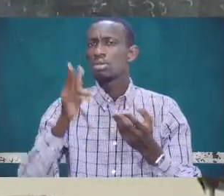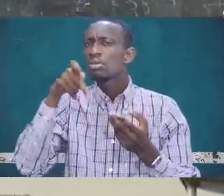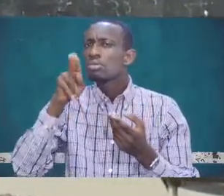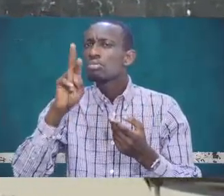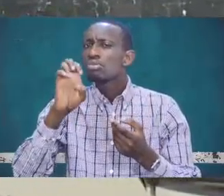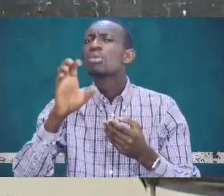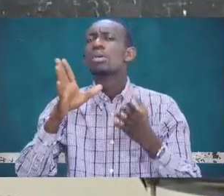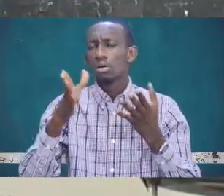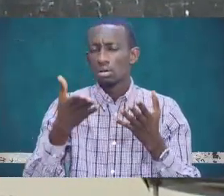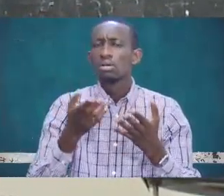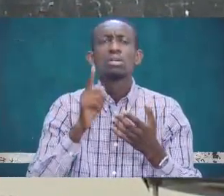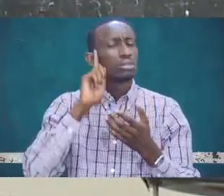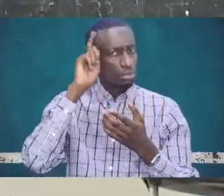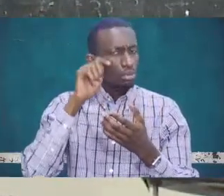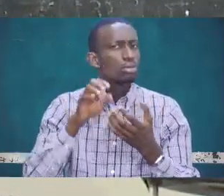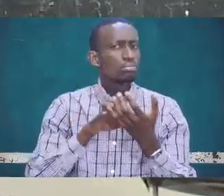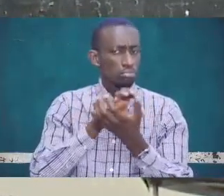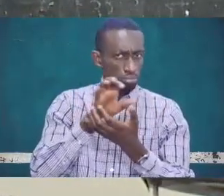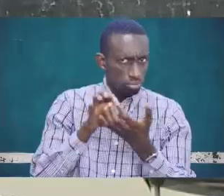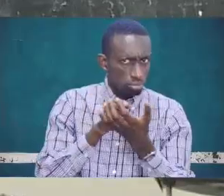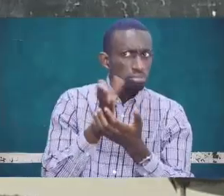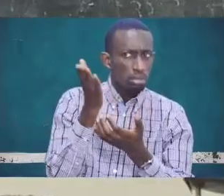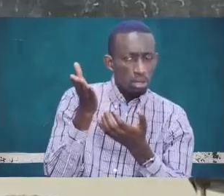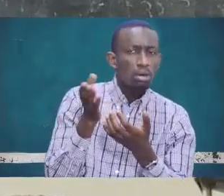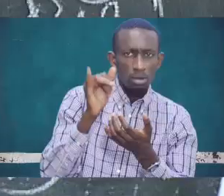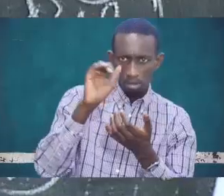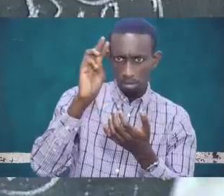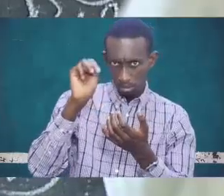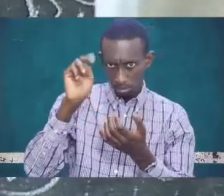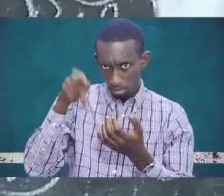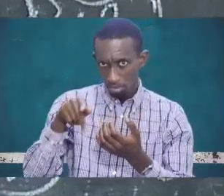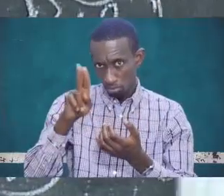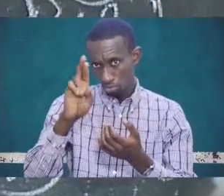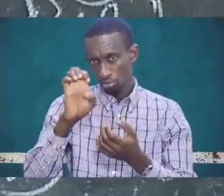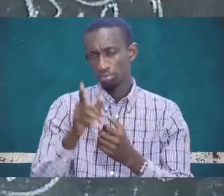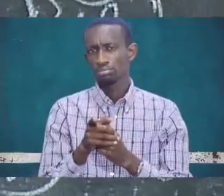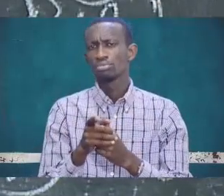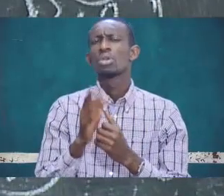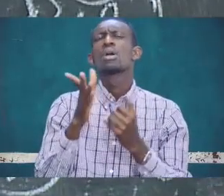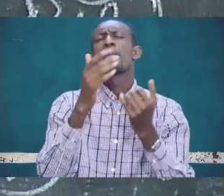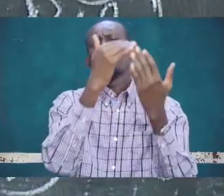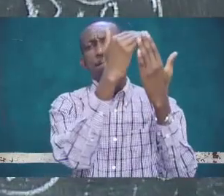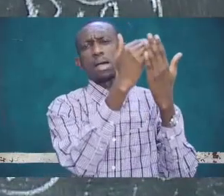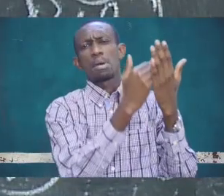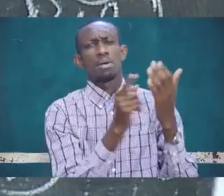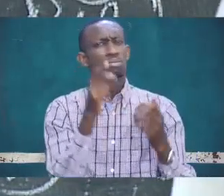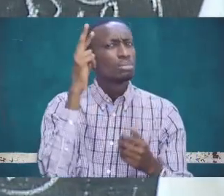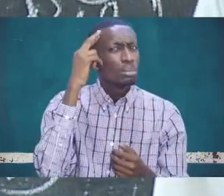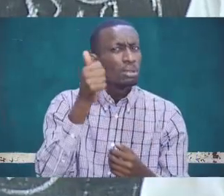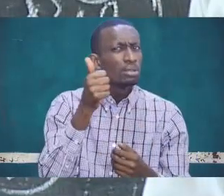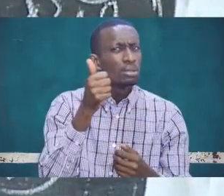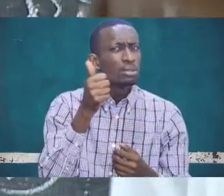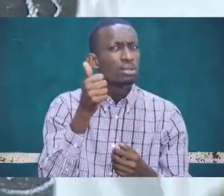mention mixtures as impure substances. We classified, if you remember very